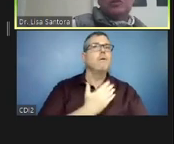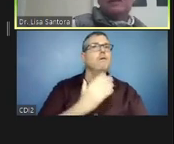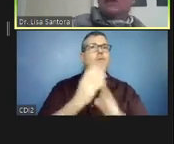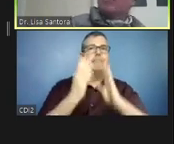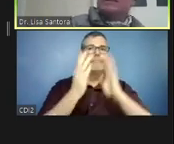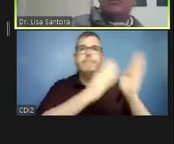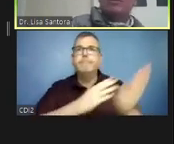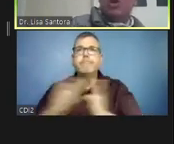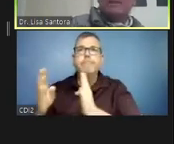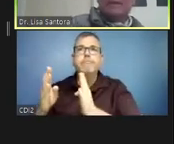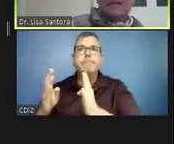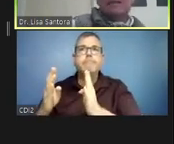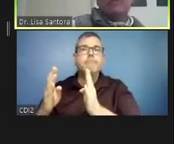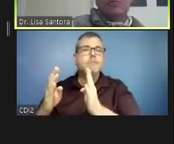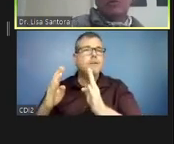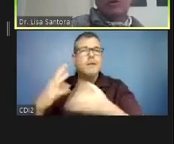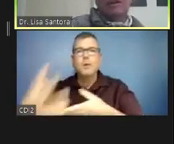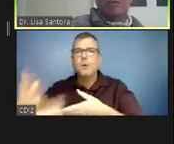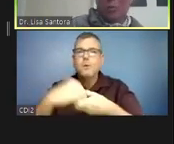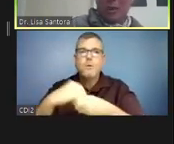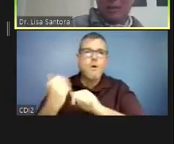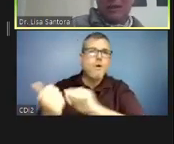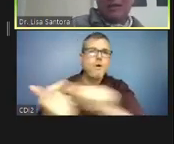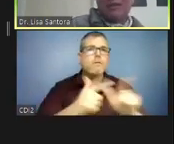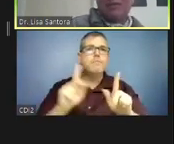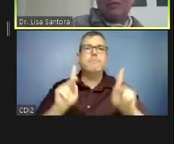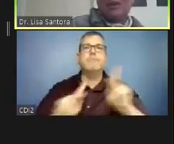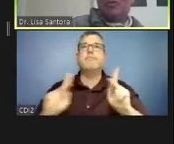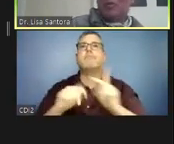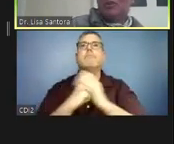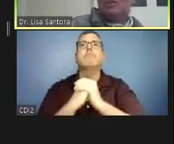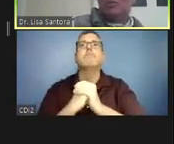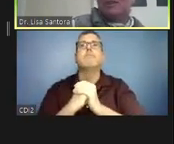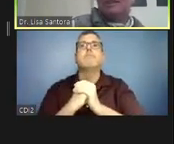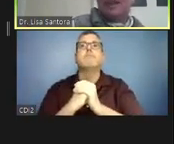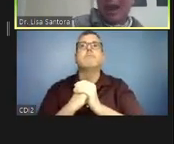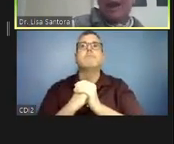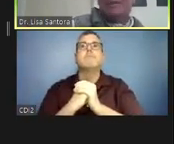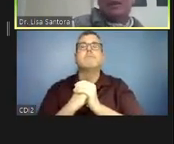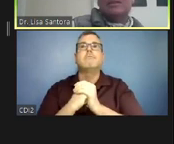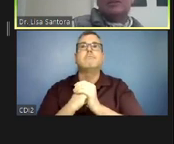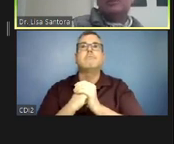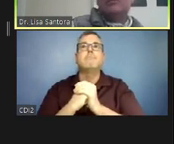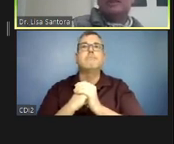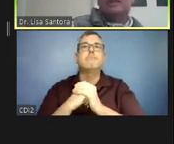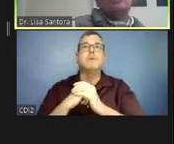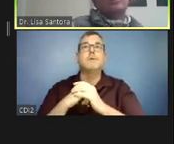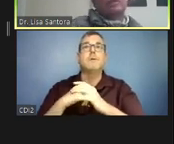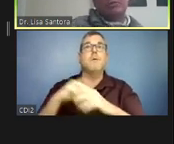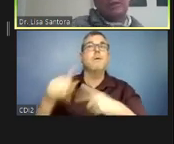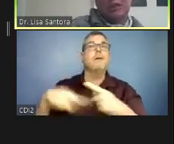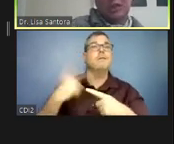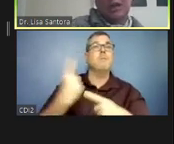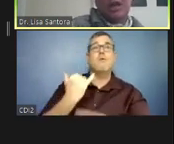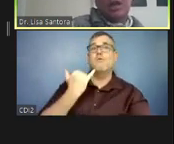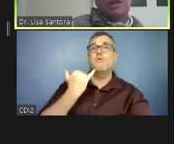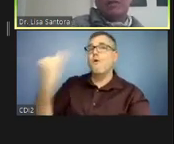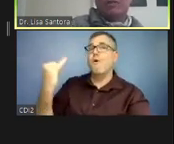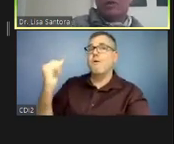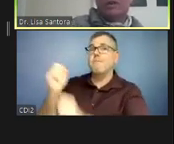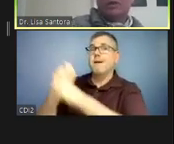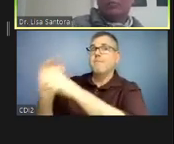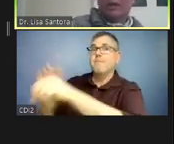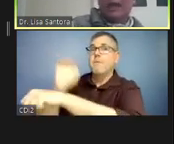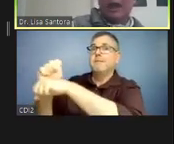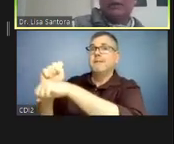also know is that once someone calls in for an appointment, that there's other questions that we need to ask, especially related to transportation. Not